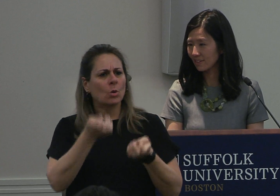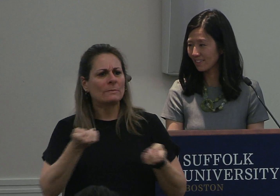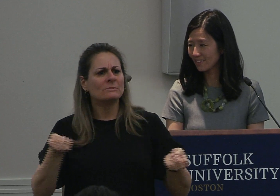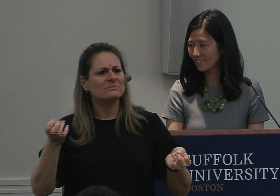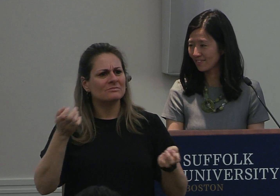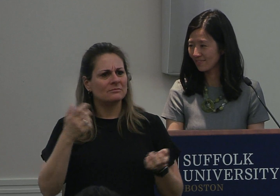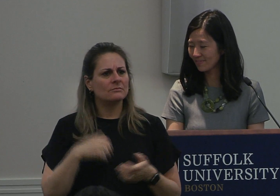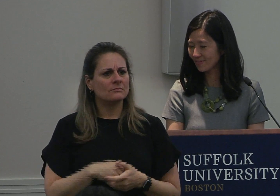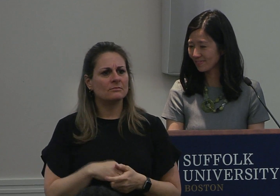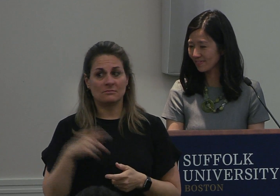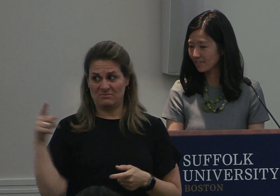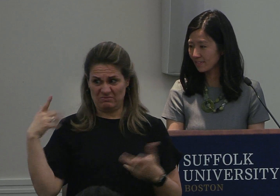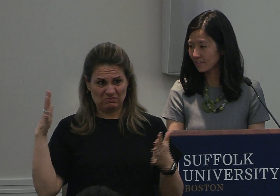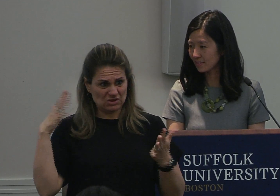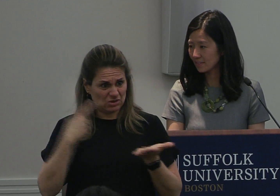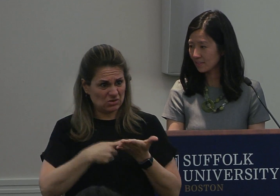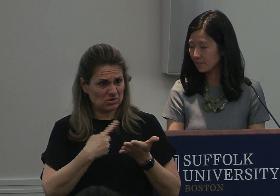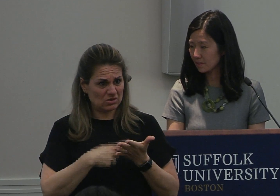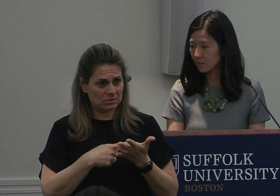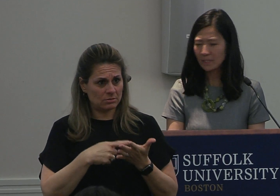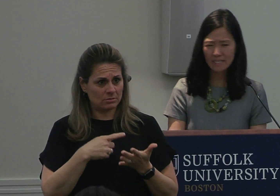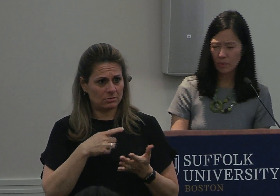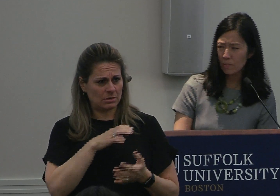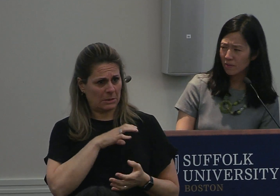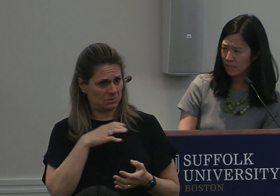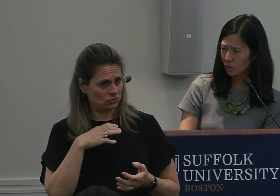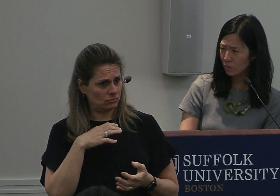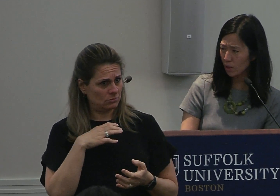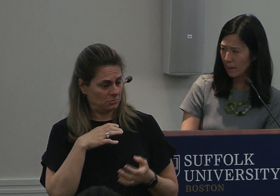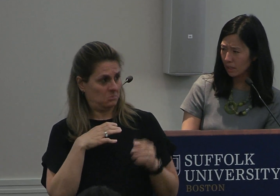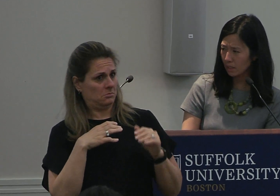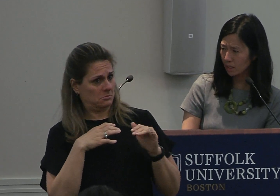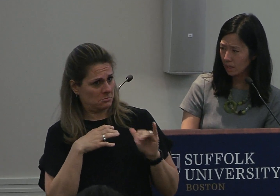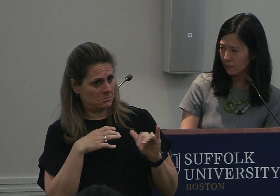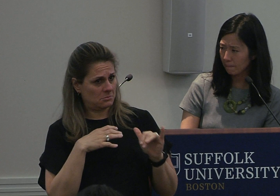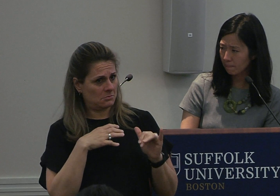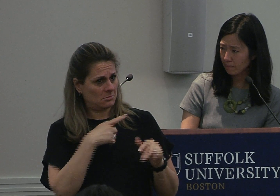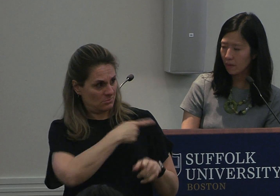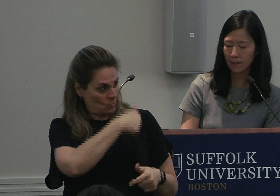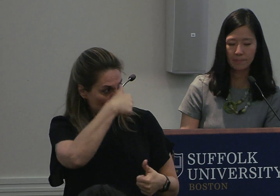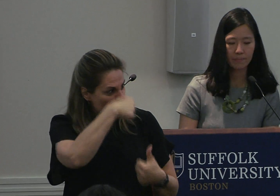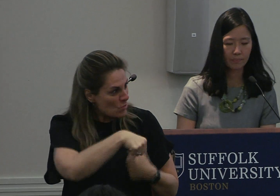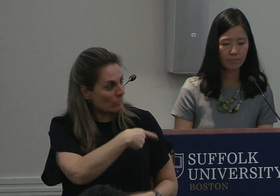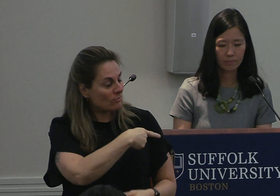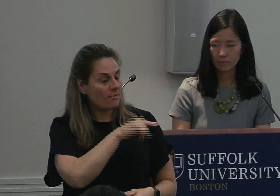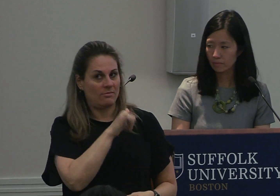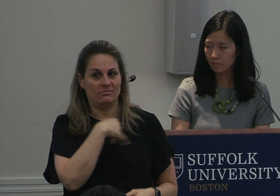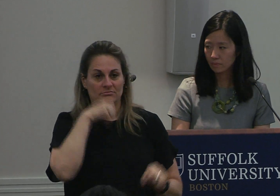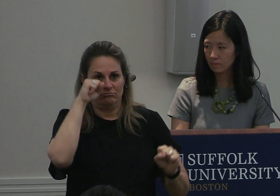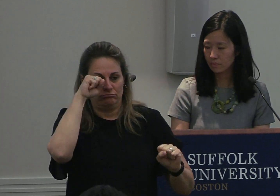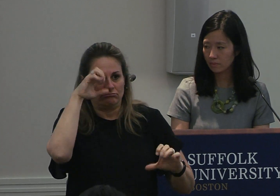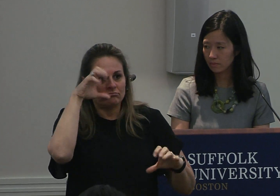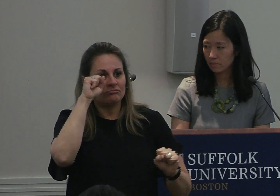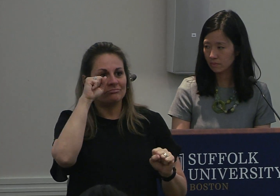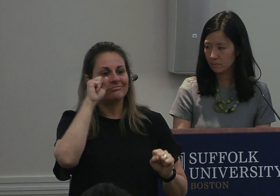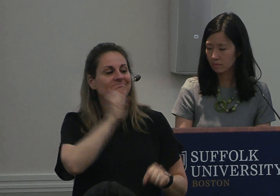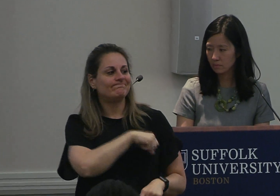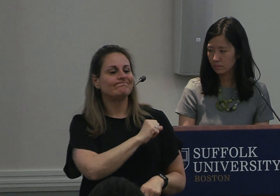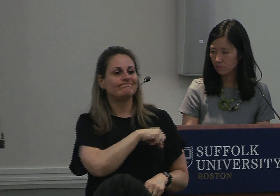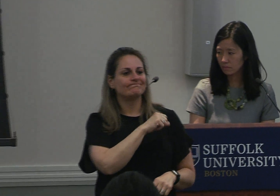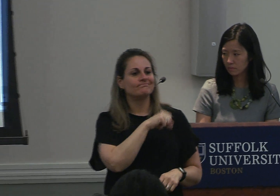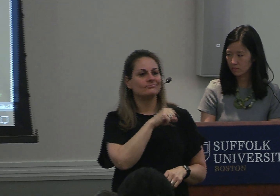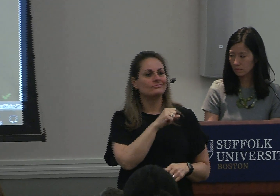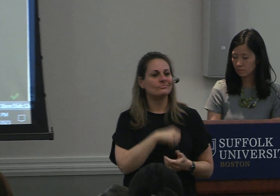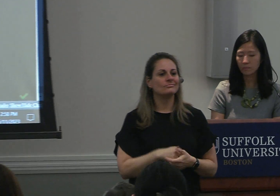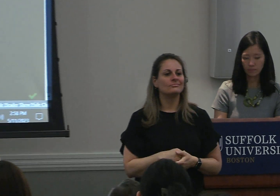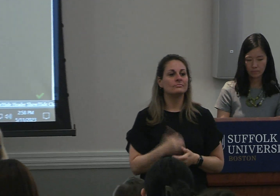that with all the information you have to retain. Was it that we were moving towards more metal? Yep, they're going to be cast iron now. Moving